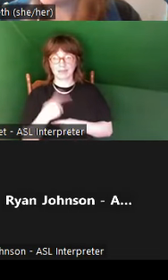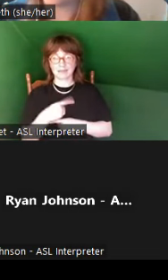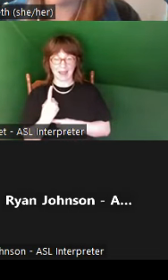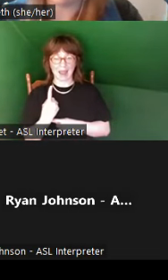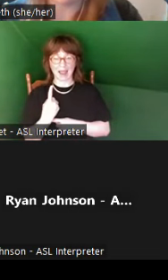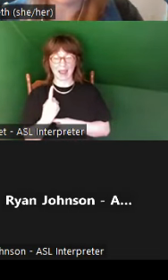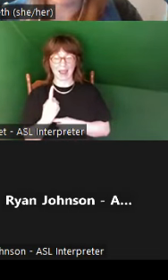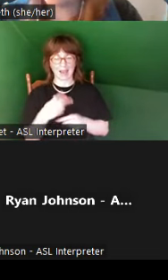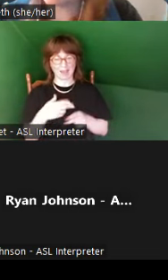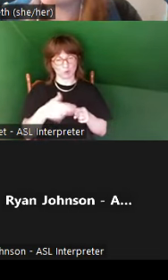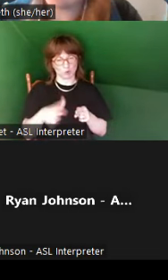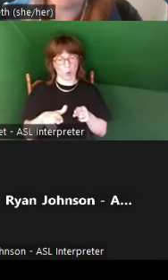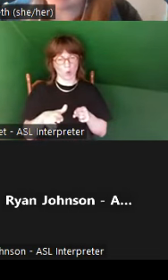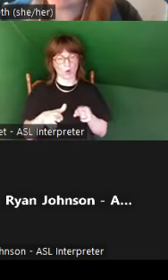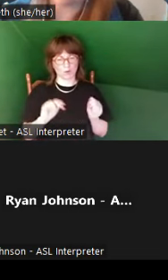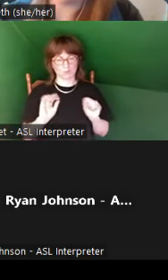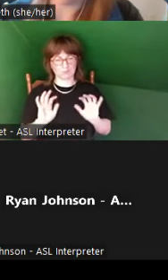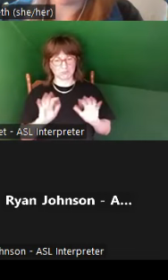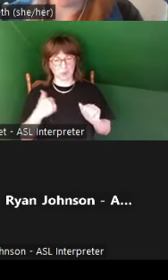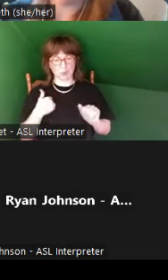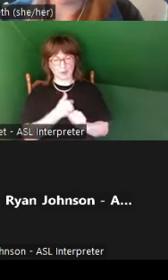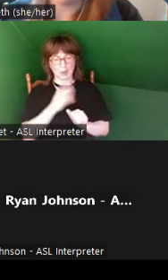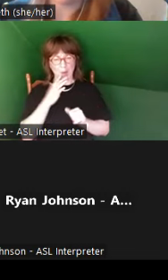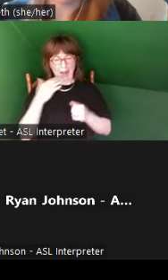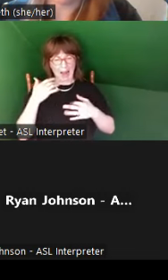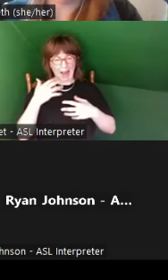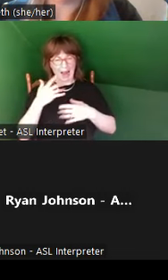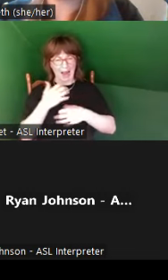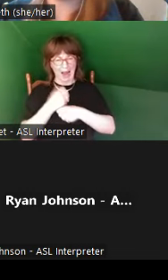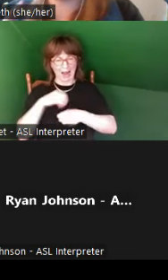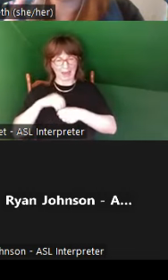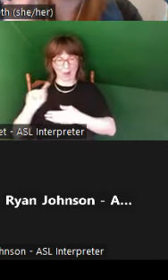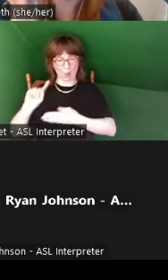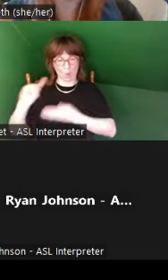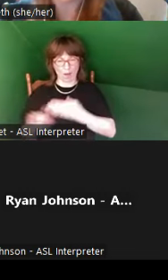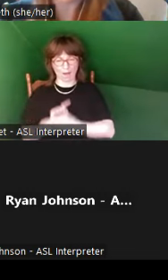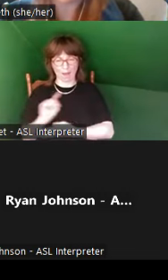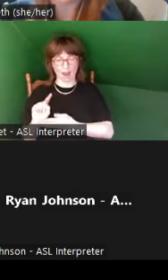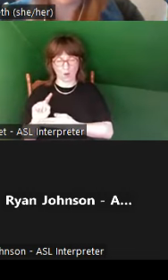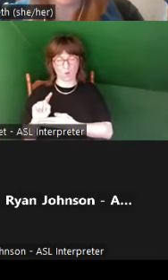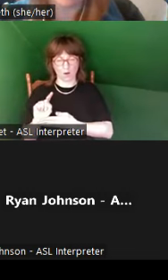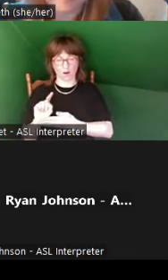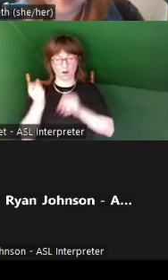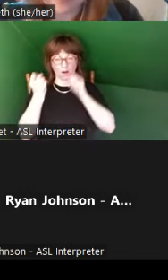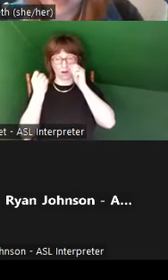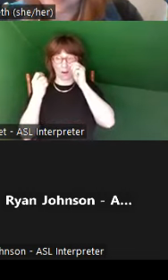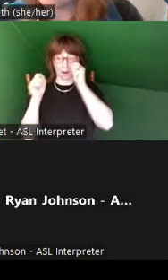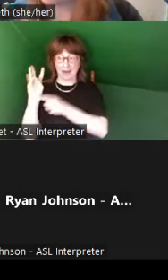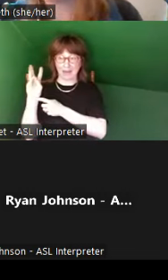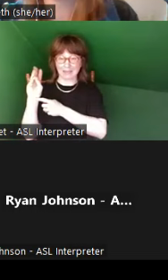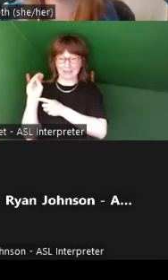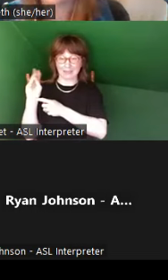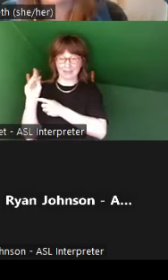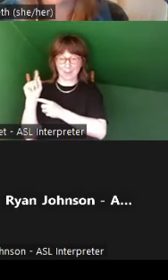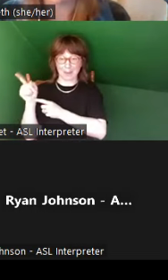normal. We're going to try to cram a lot into this next hour. So in the next 60 minutes, instead of